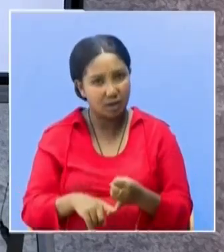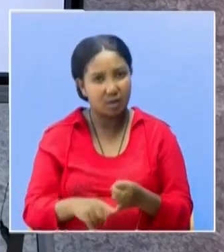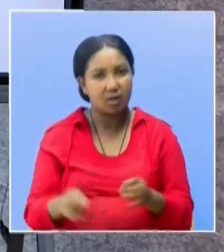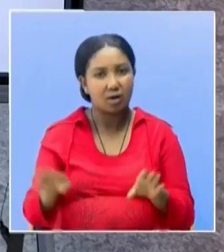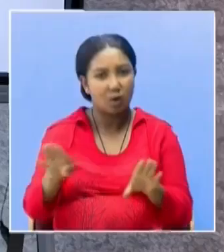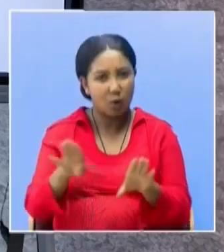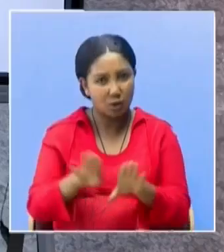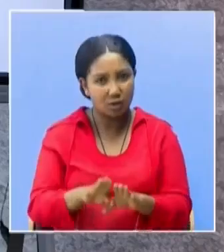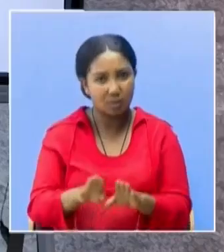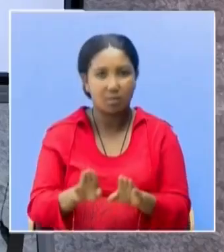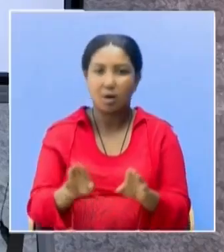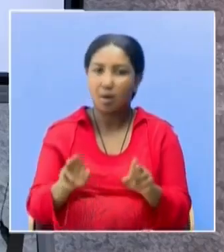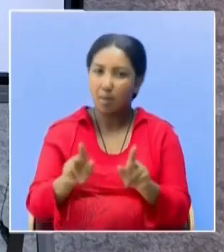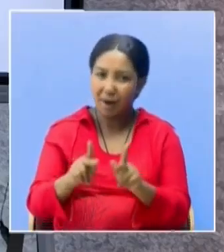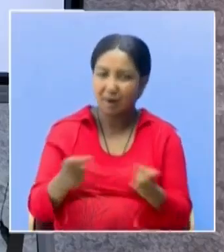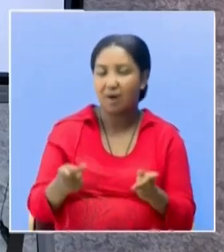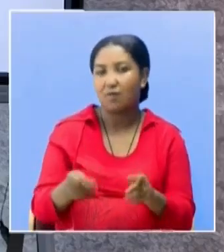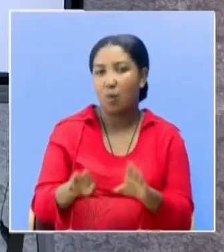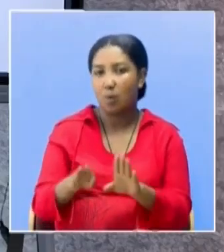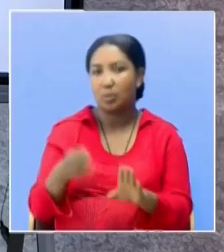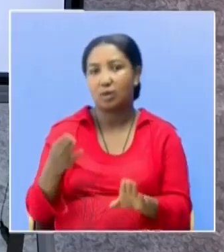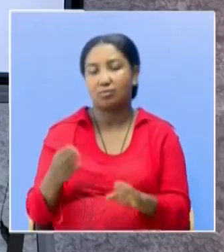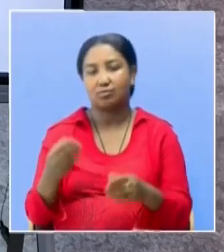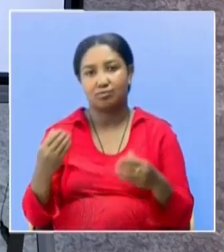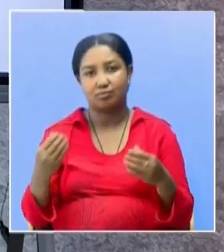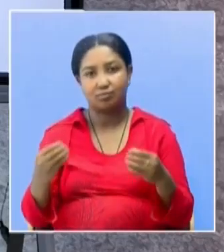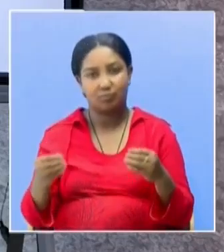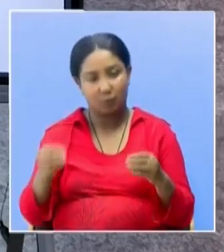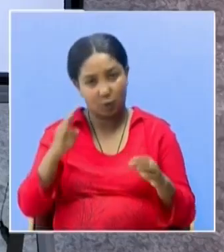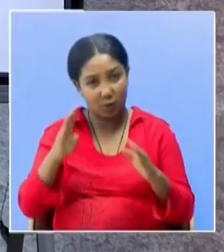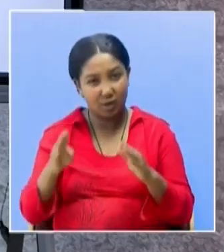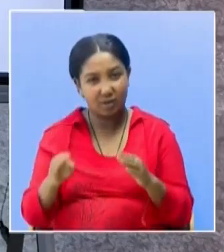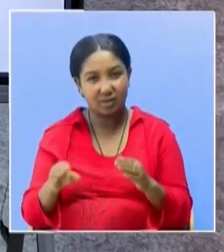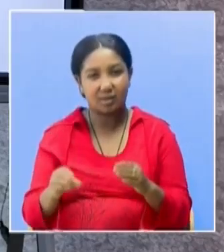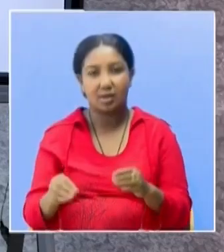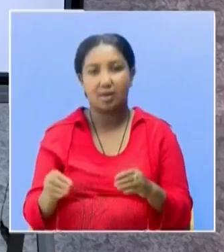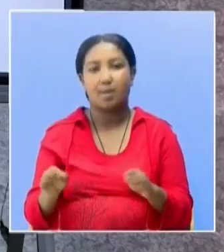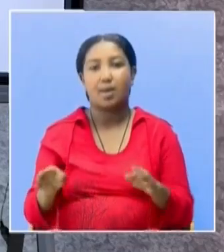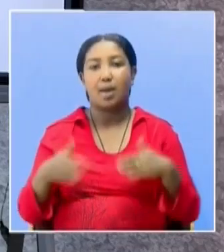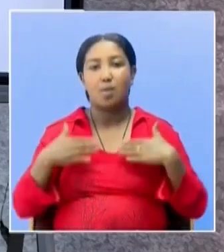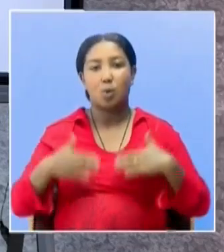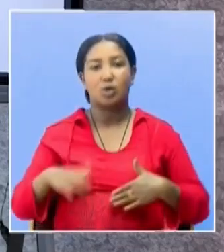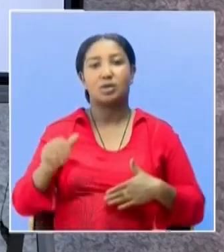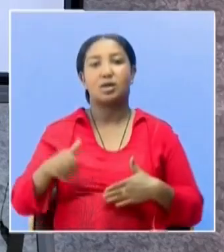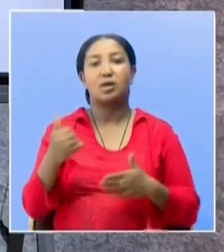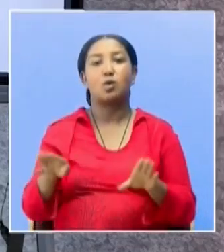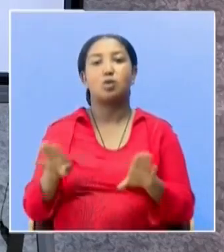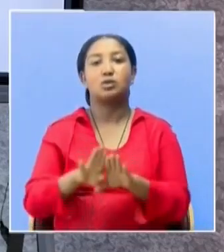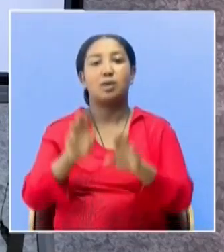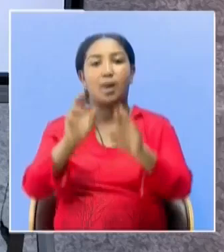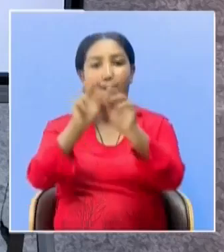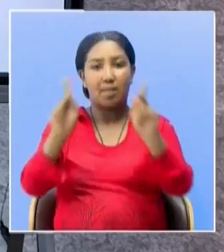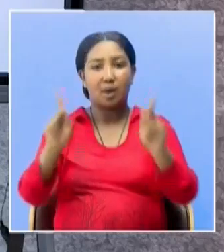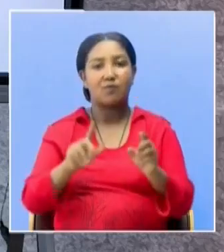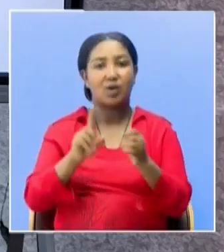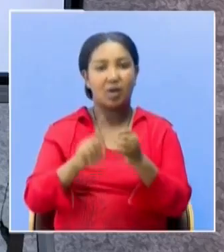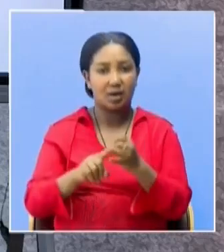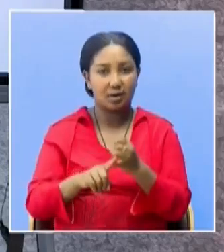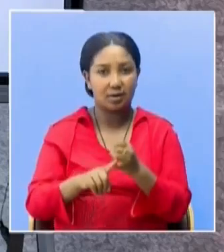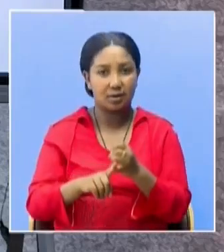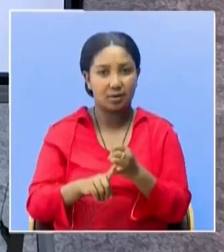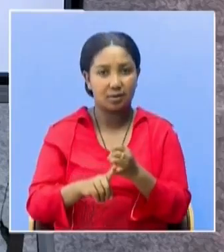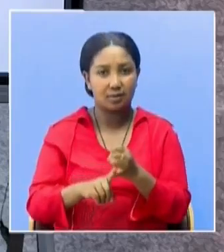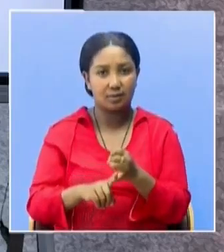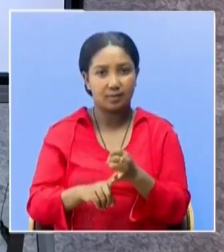clothing paragraph, opening paragraph is after greeting, don't forget that, and then body, and then clothing paragraph. Finally, that